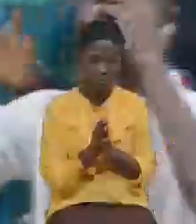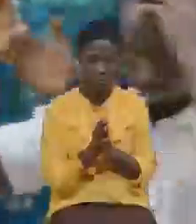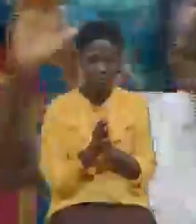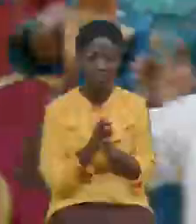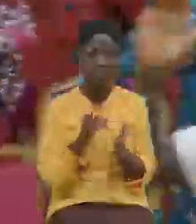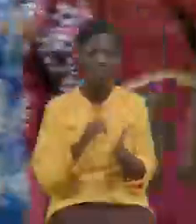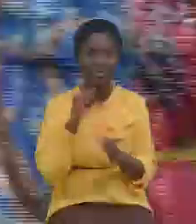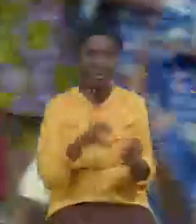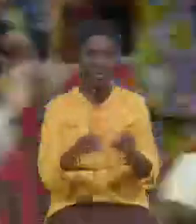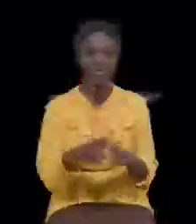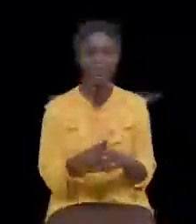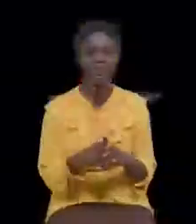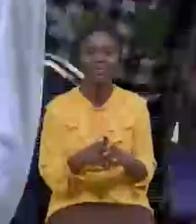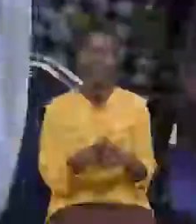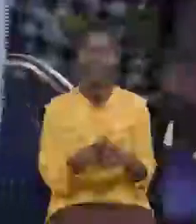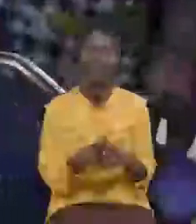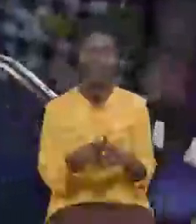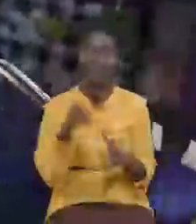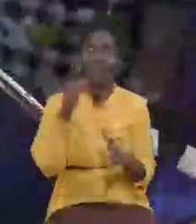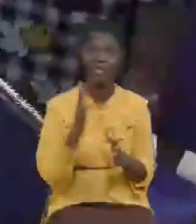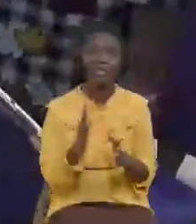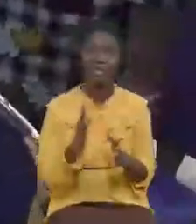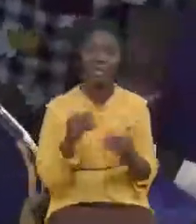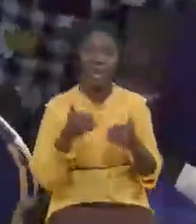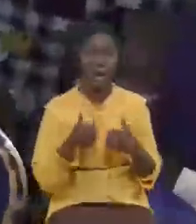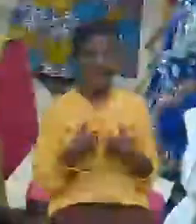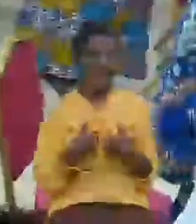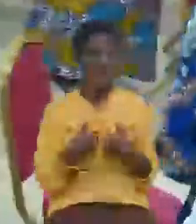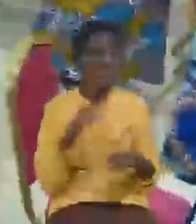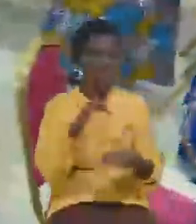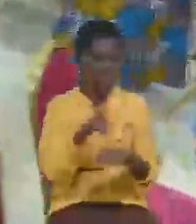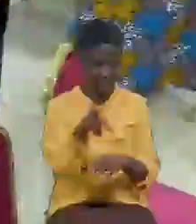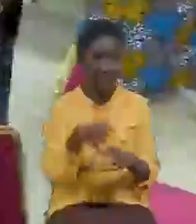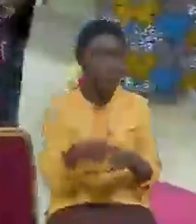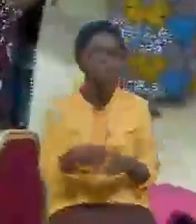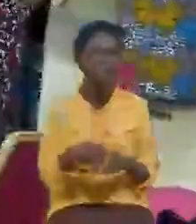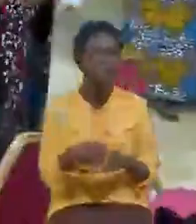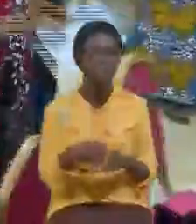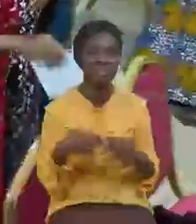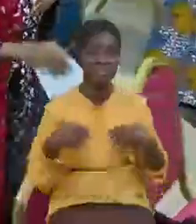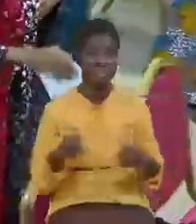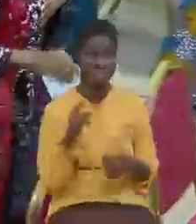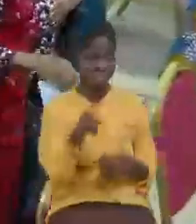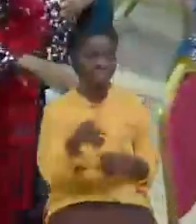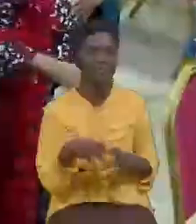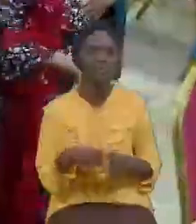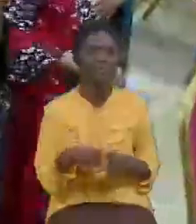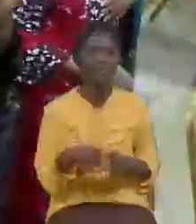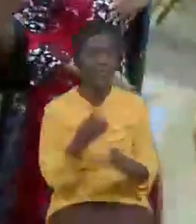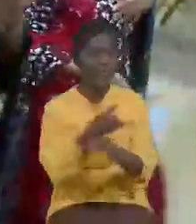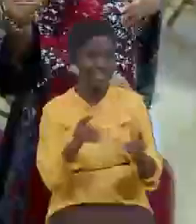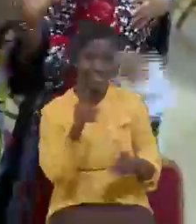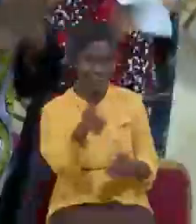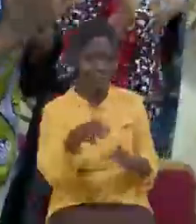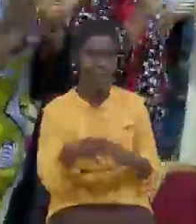It is done. God has touched you, healed you, delivered